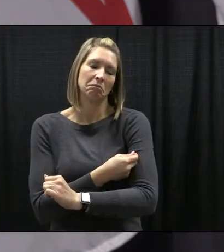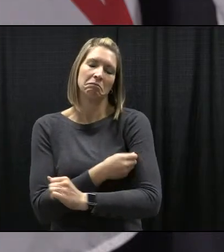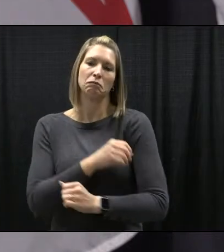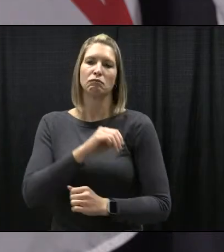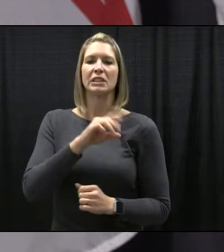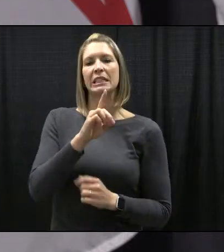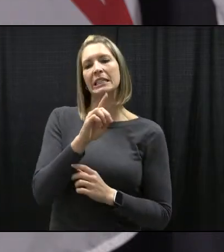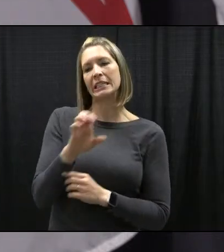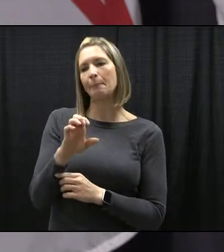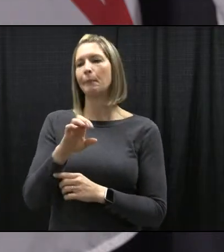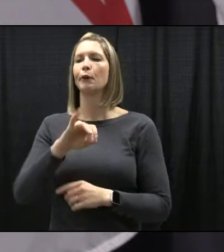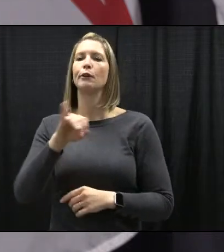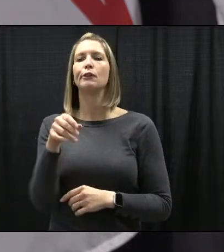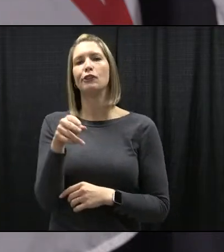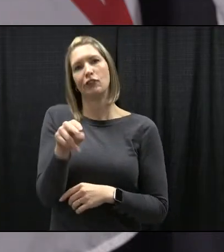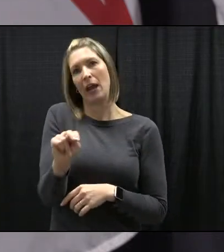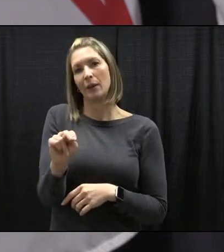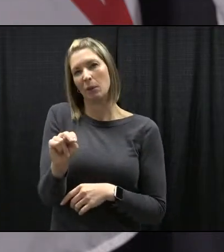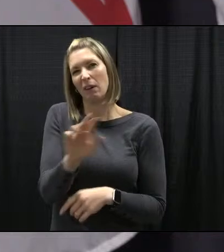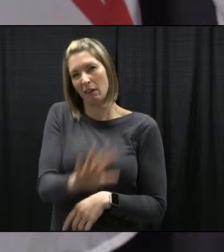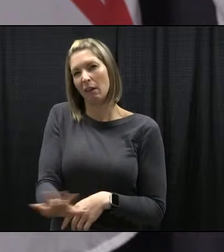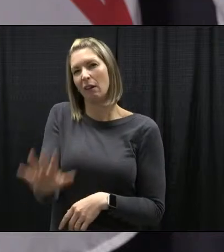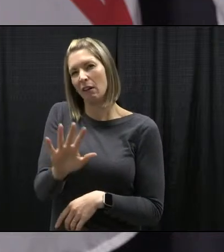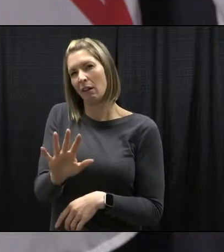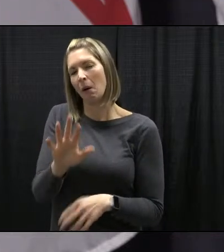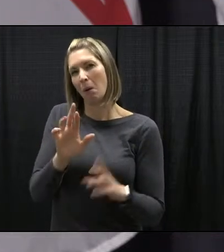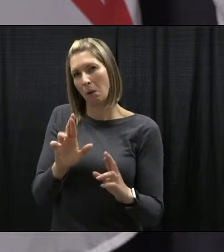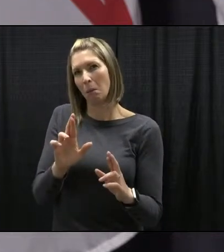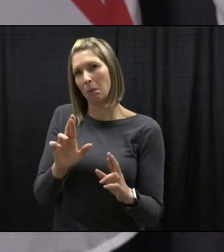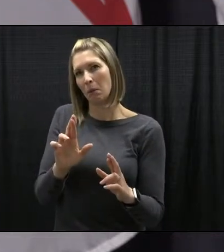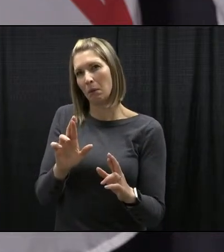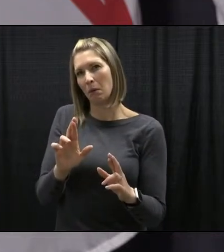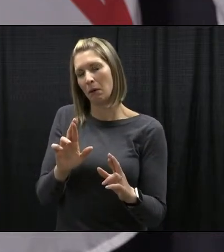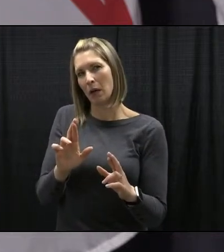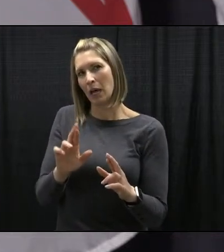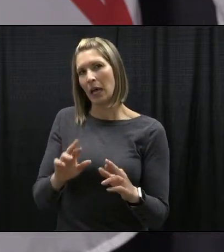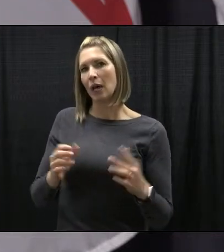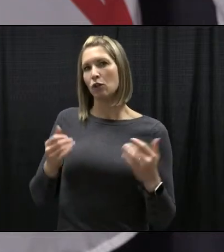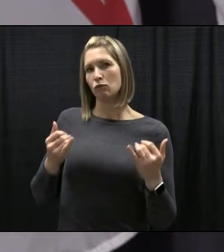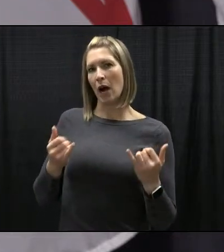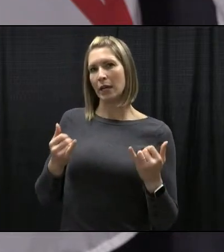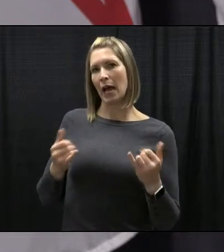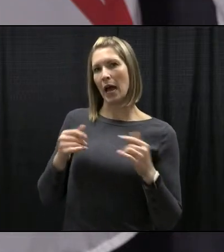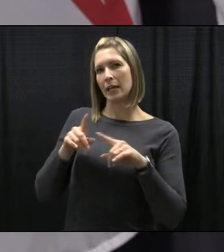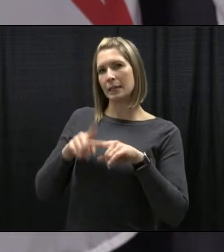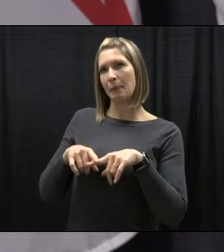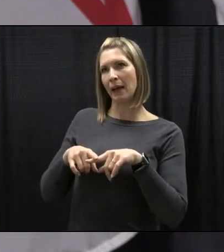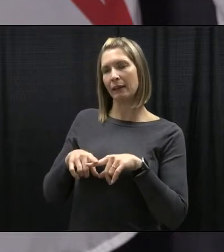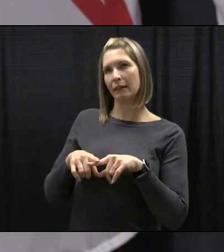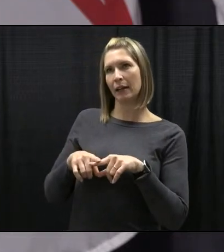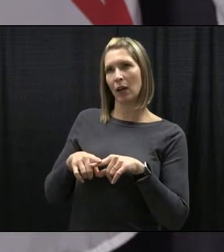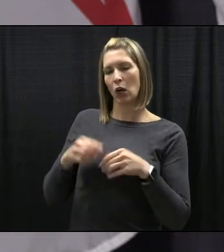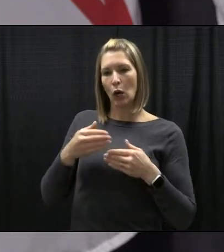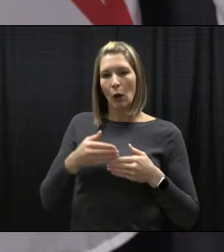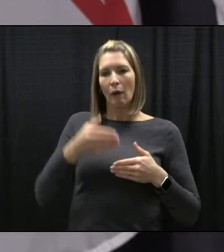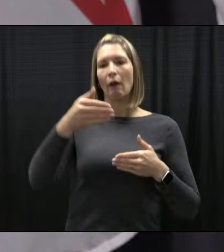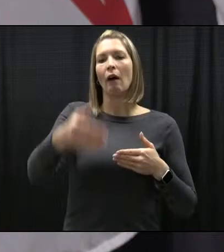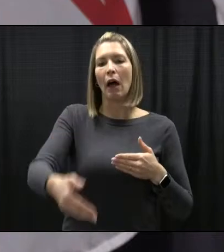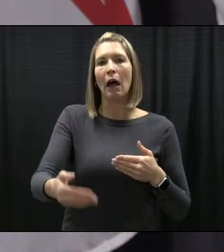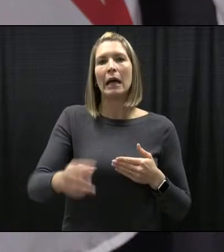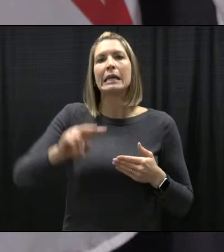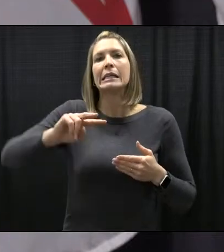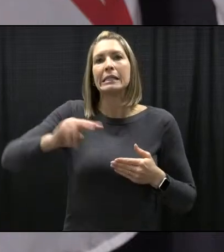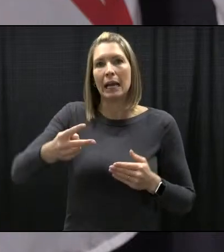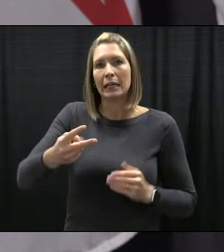at least. And then depending on what the recommendation is from NACI with regard to optimum interval between